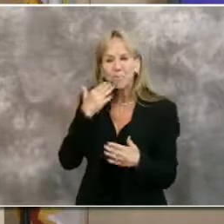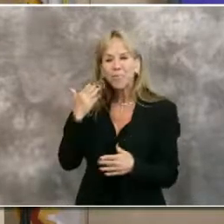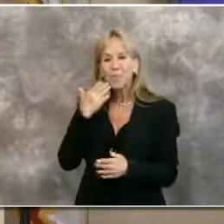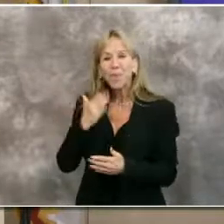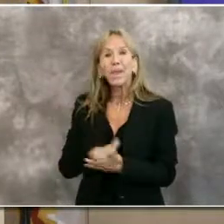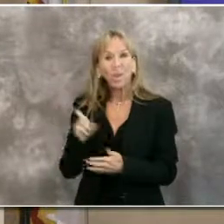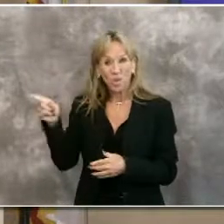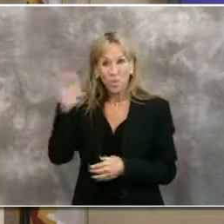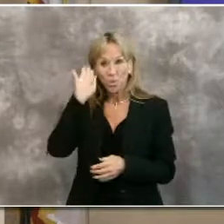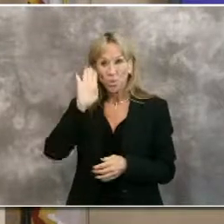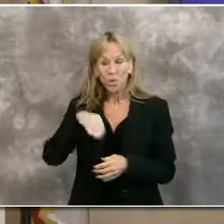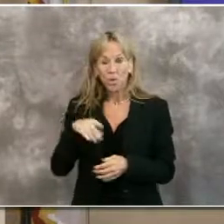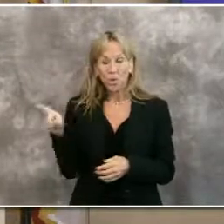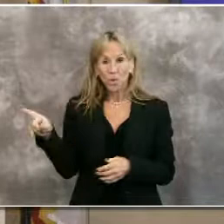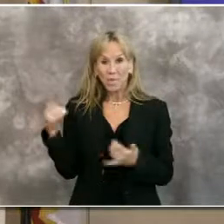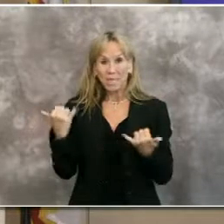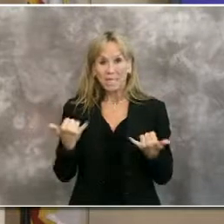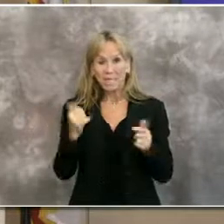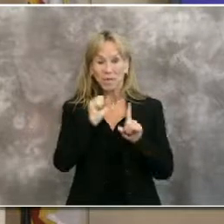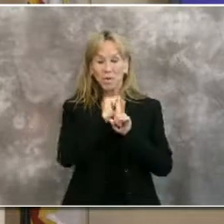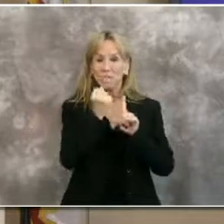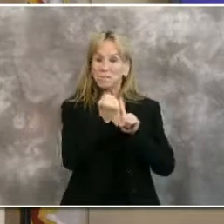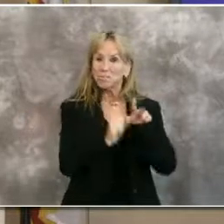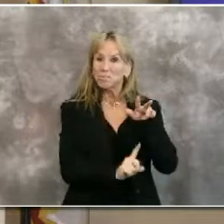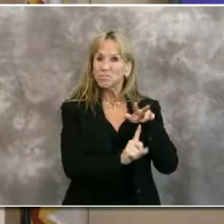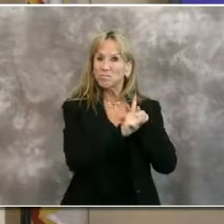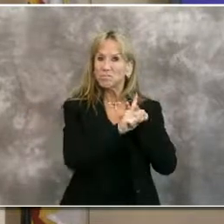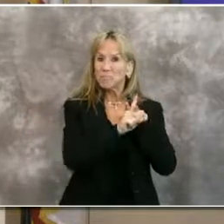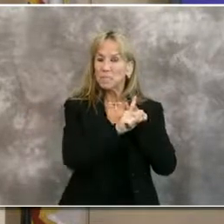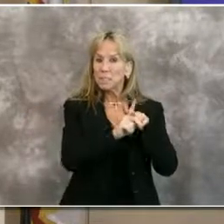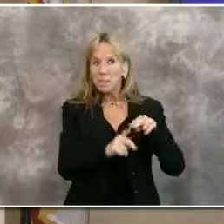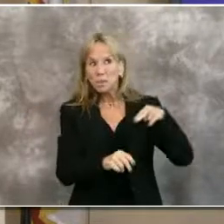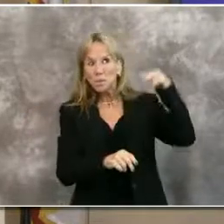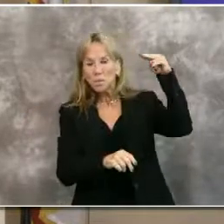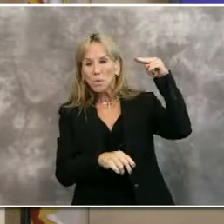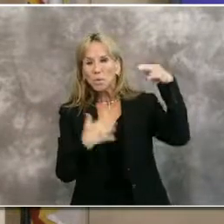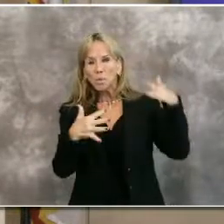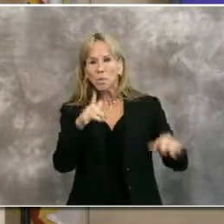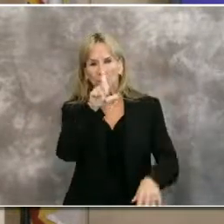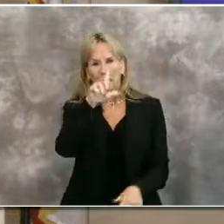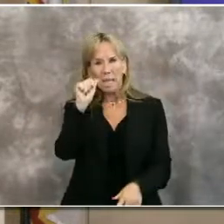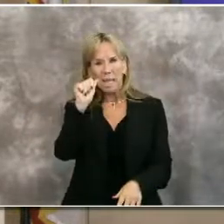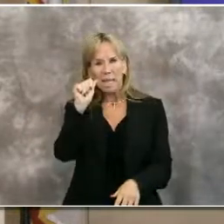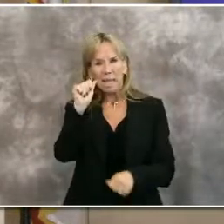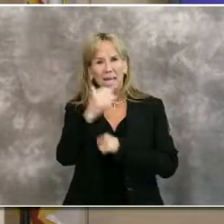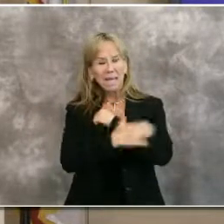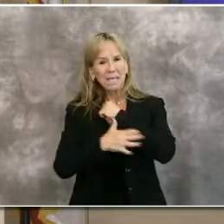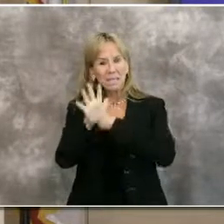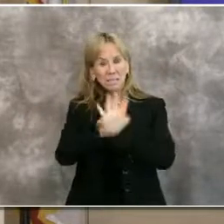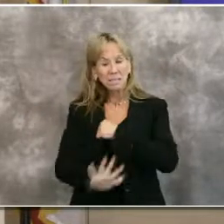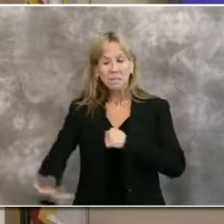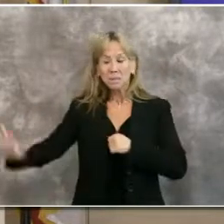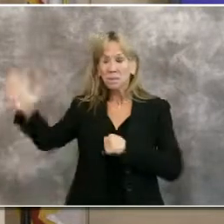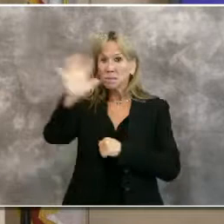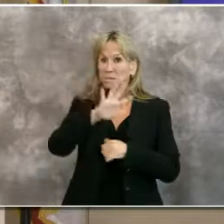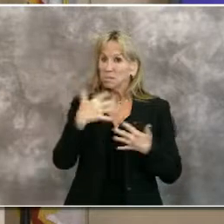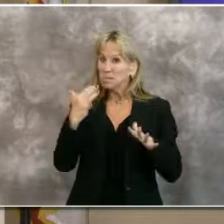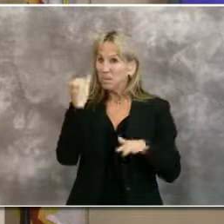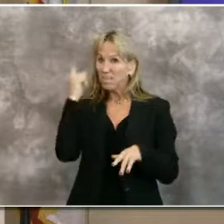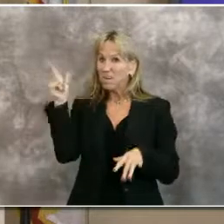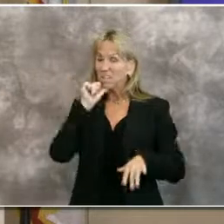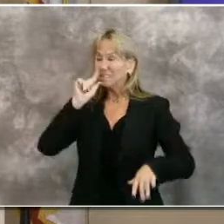doubt aware of the situation to our north in Los Angeles County. If it's not dire, it's pretty